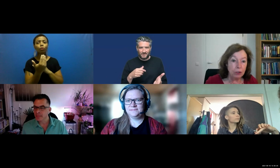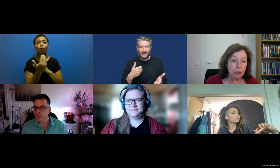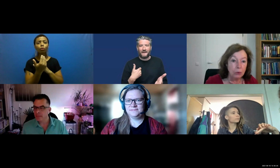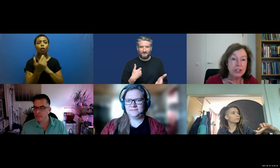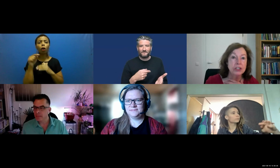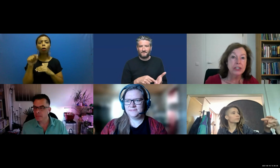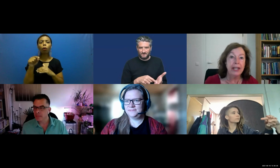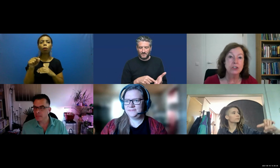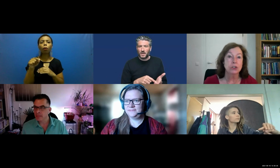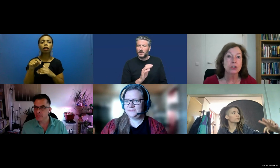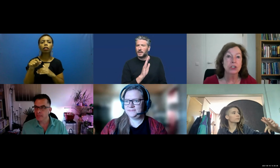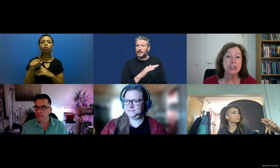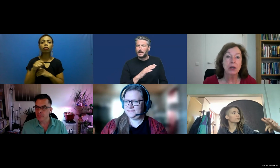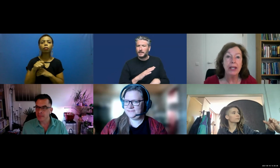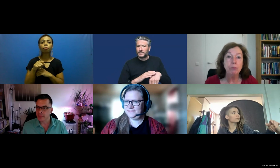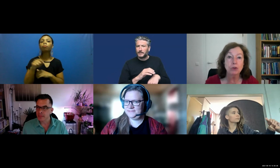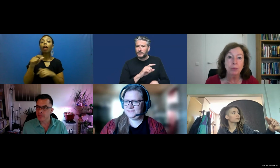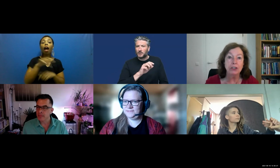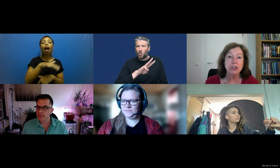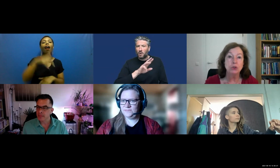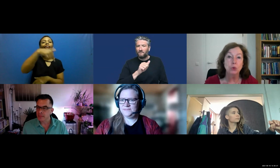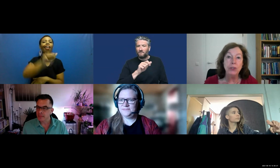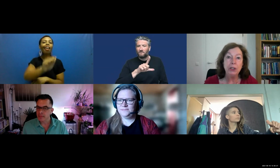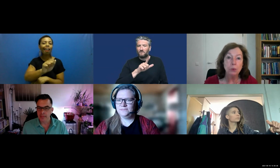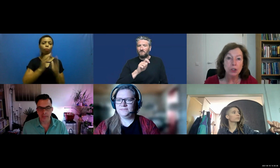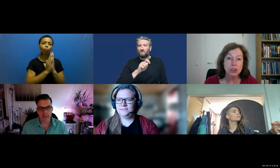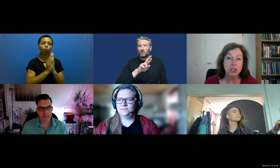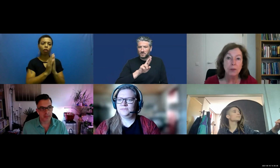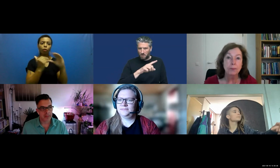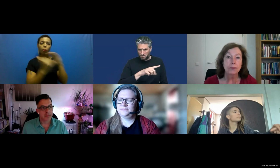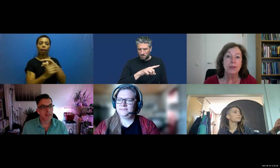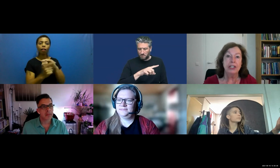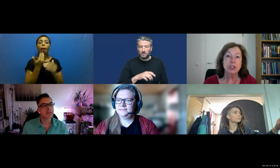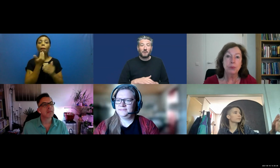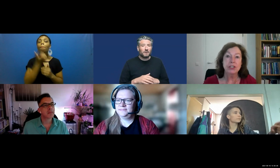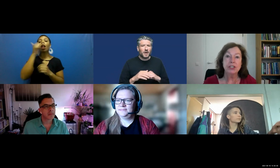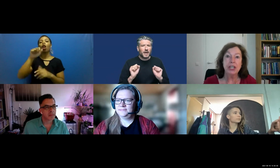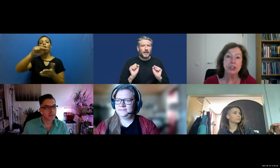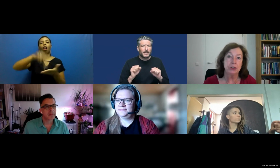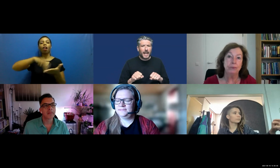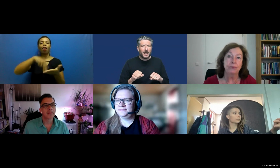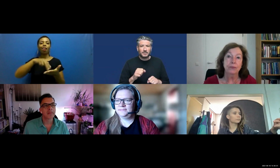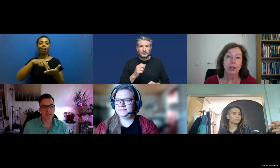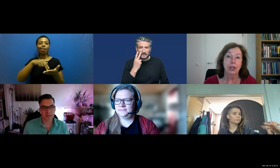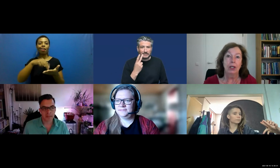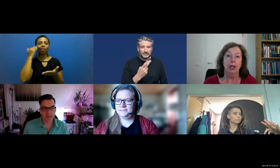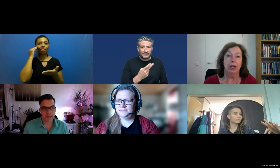of questions and answers. Is there any possibility to re-watch this